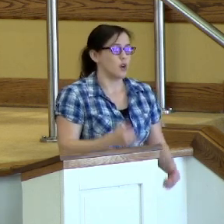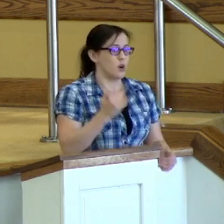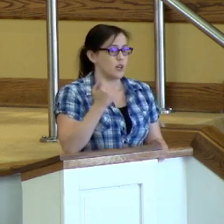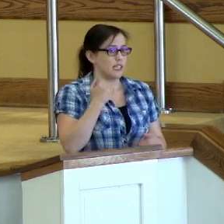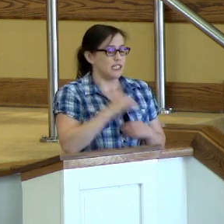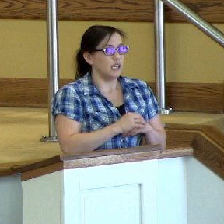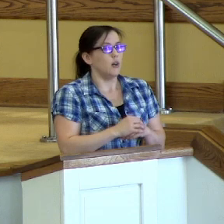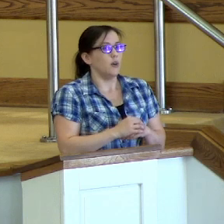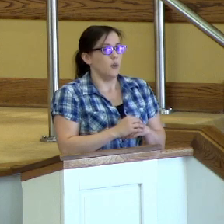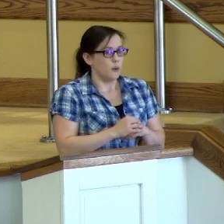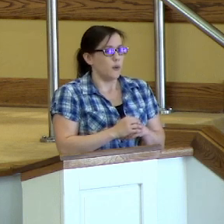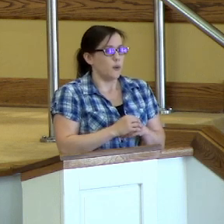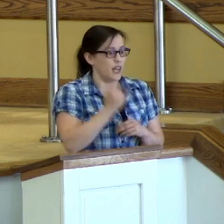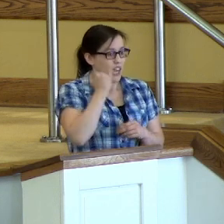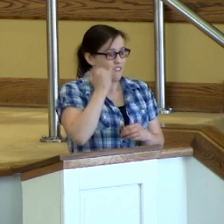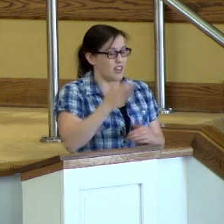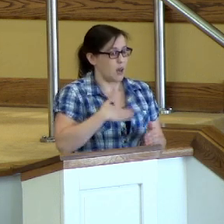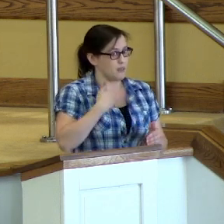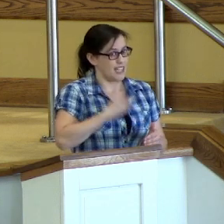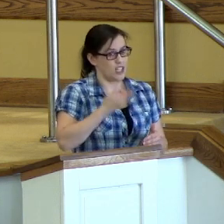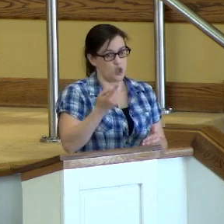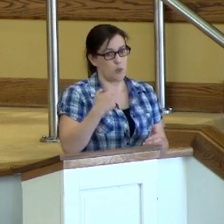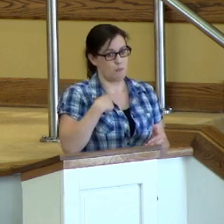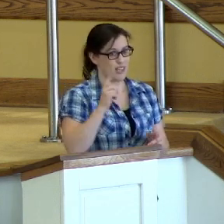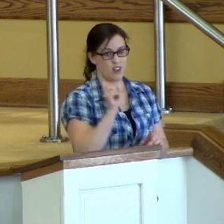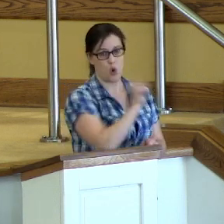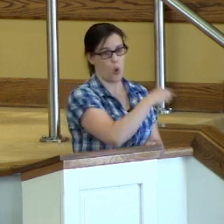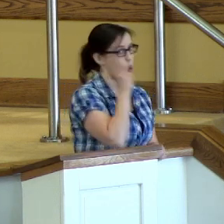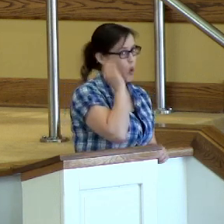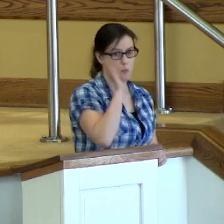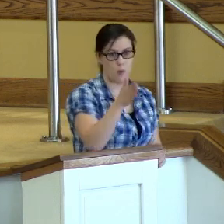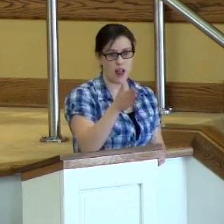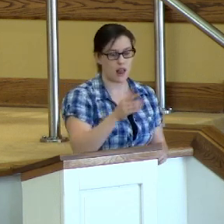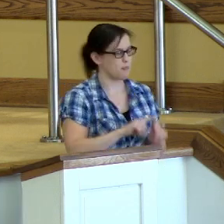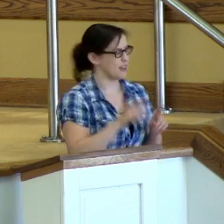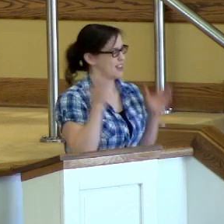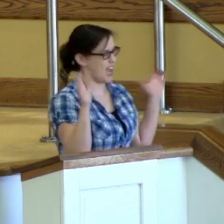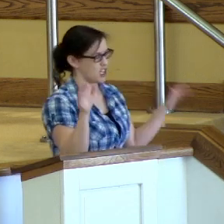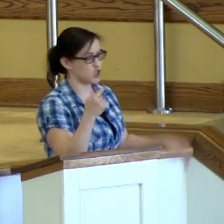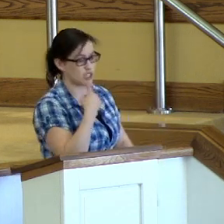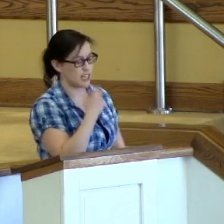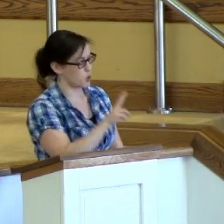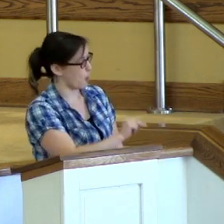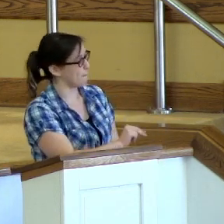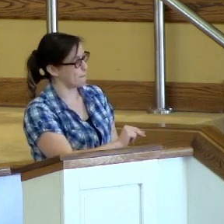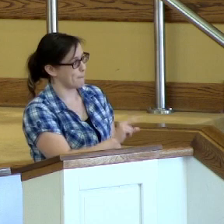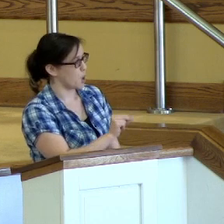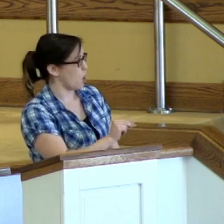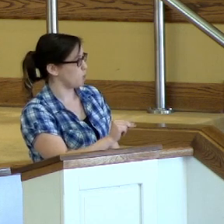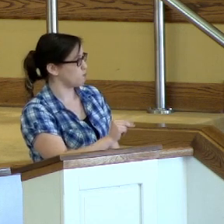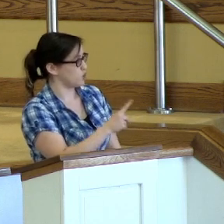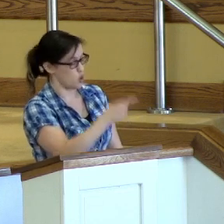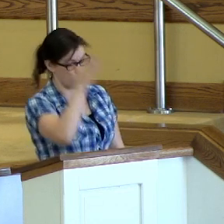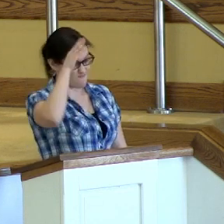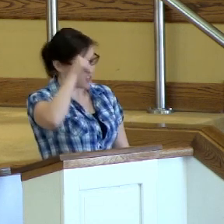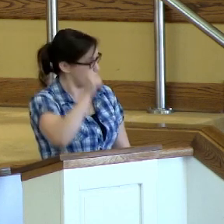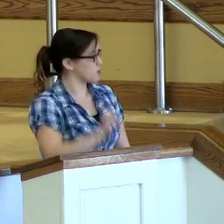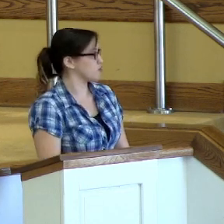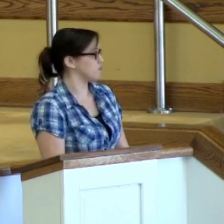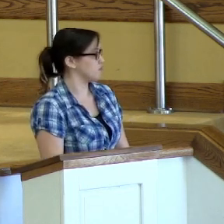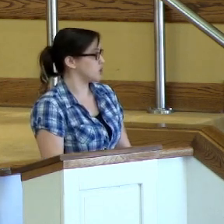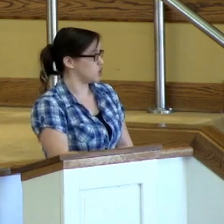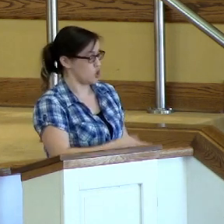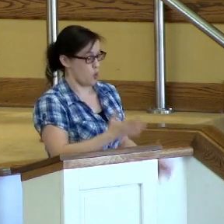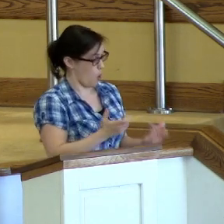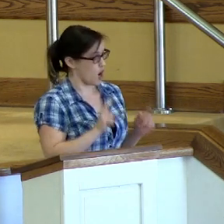again. No. The angel said, you're determined. You're going to do this. God gave me instruction. Go ahead. Just go